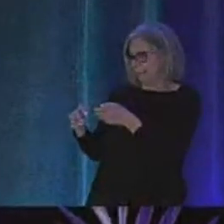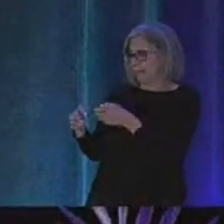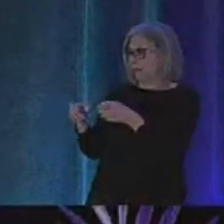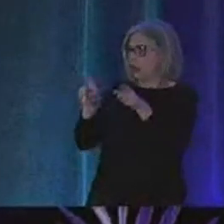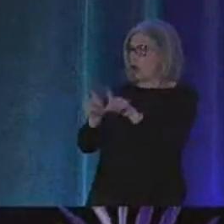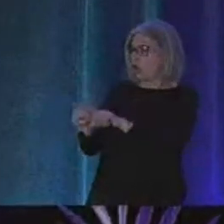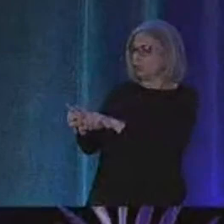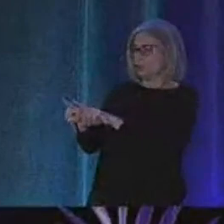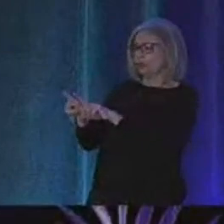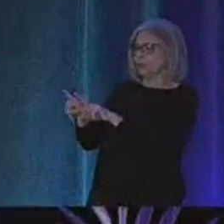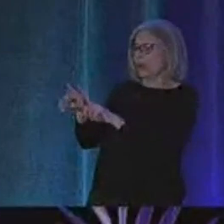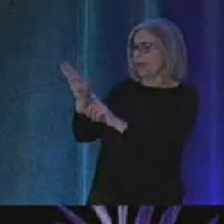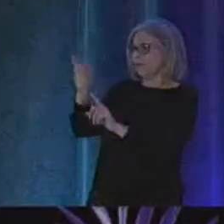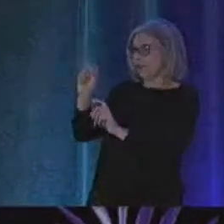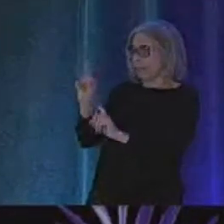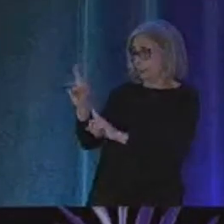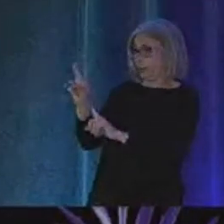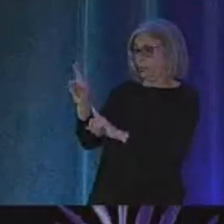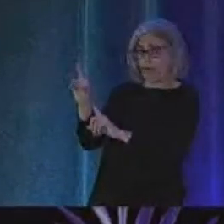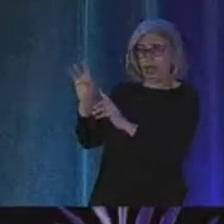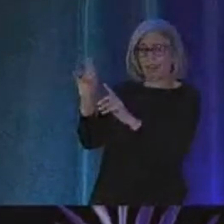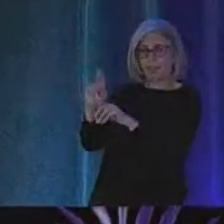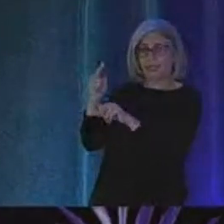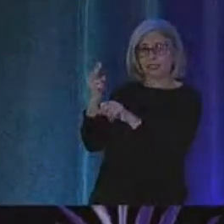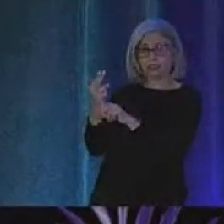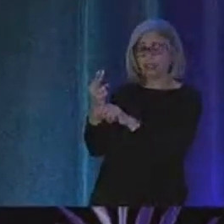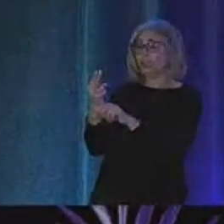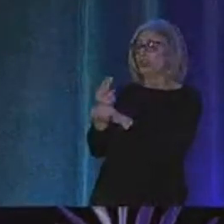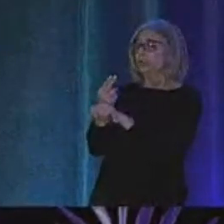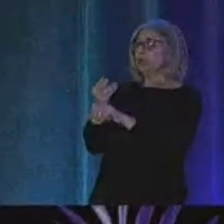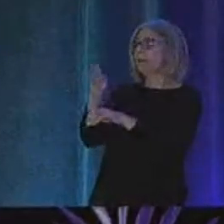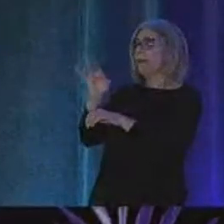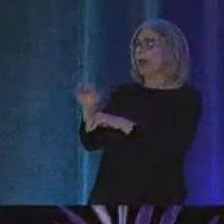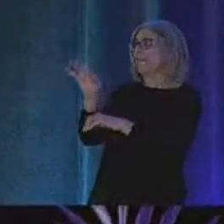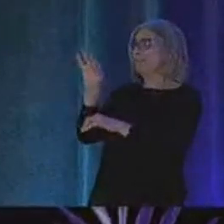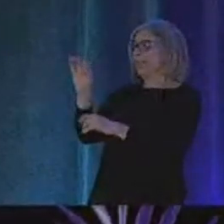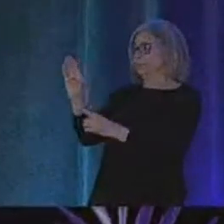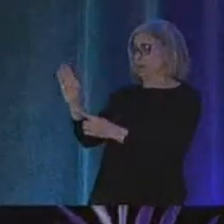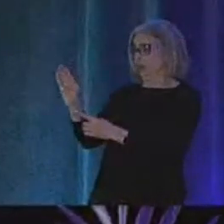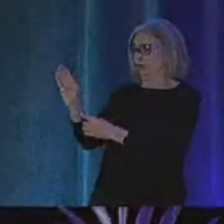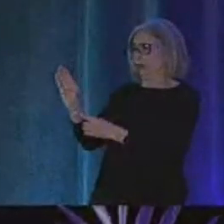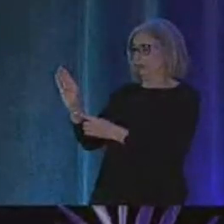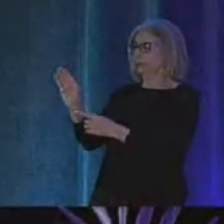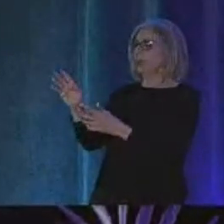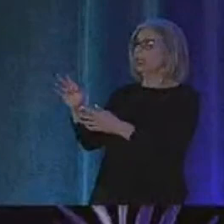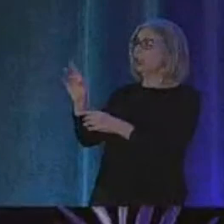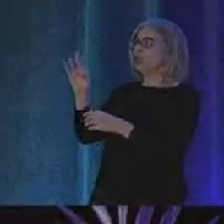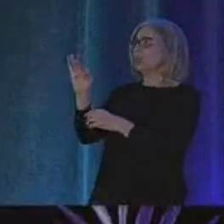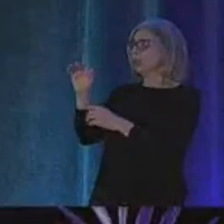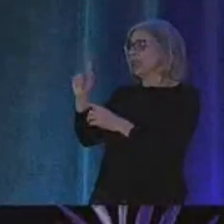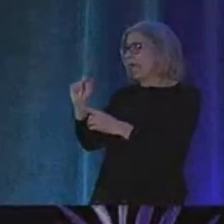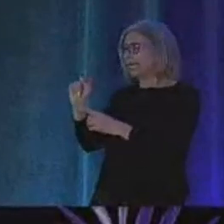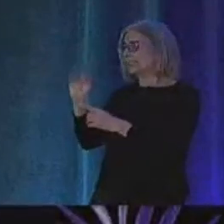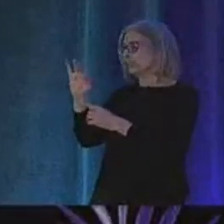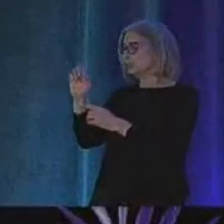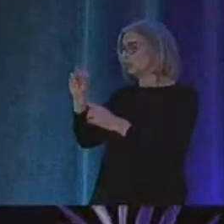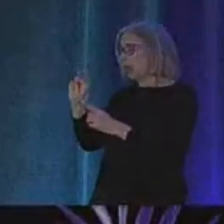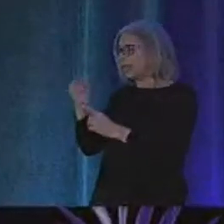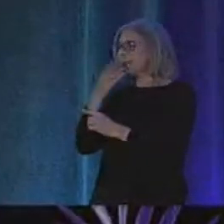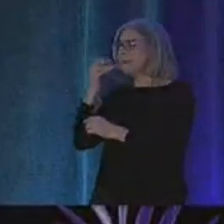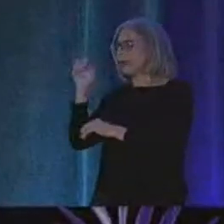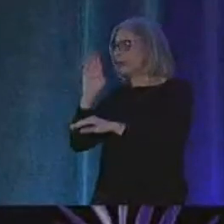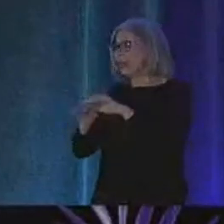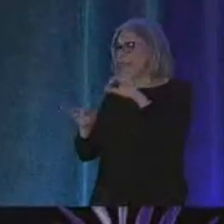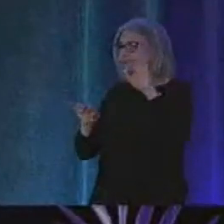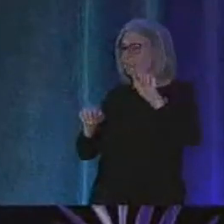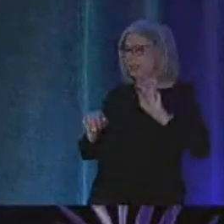there's also Flipper, which is a tool put out by Facebook. I've been told Reactjs is better, that Flipper